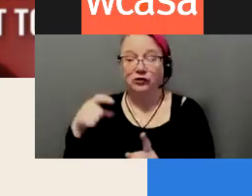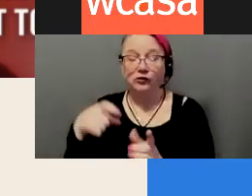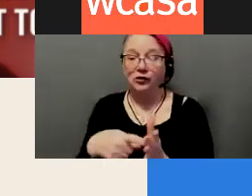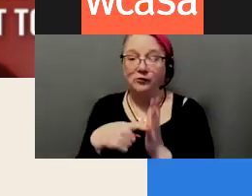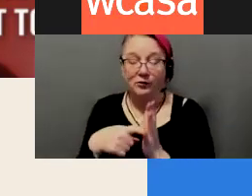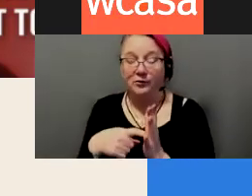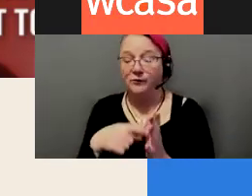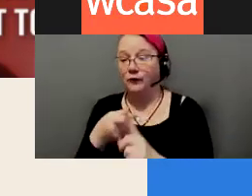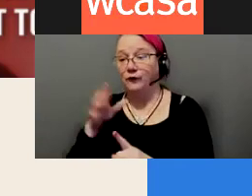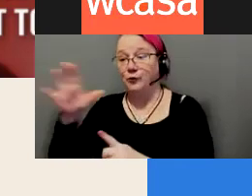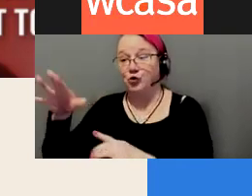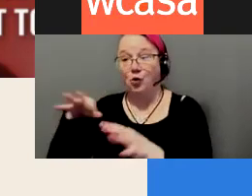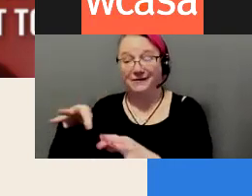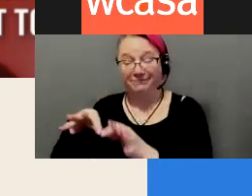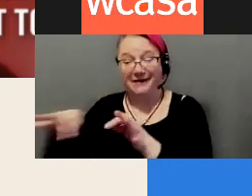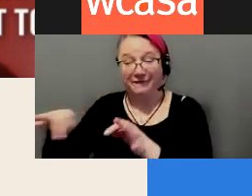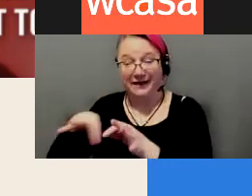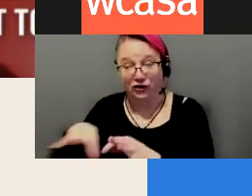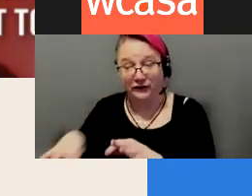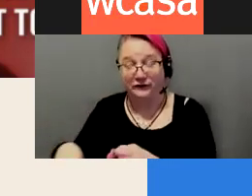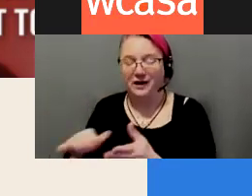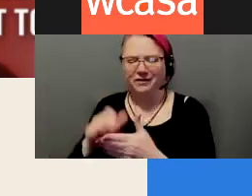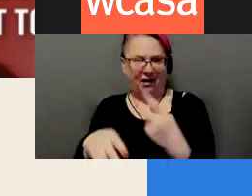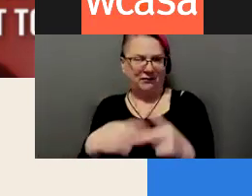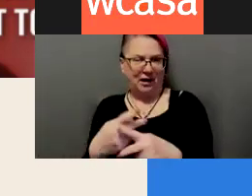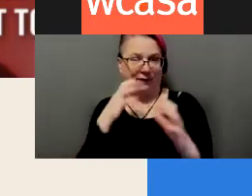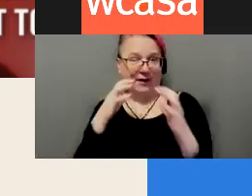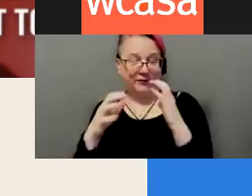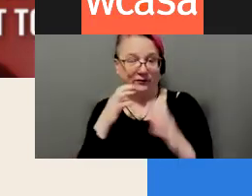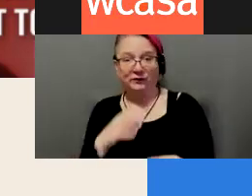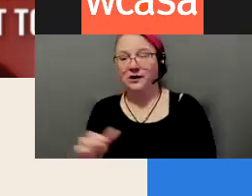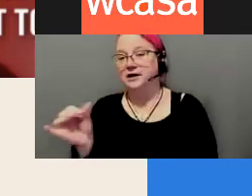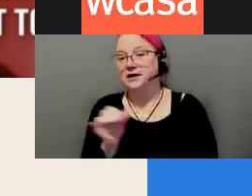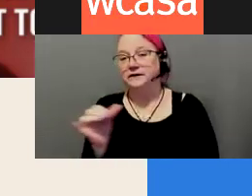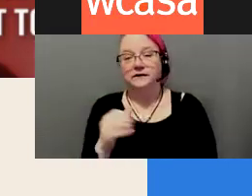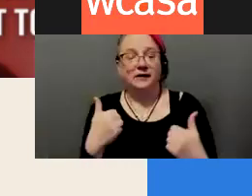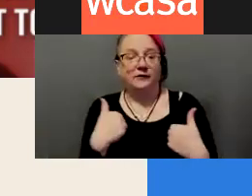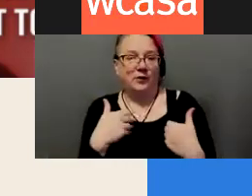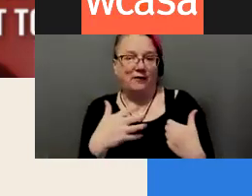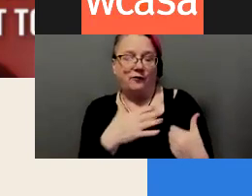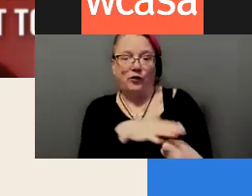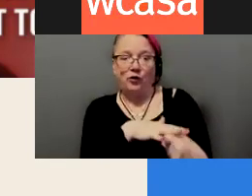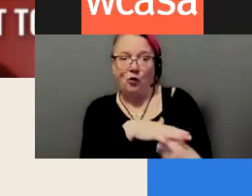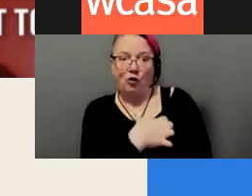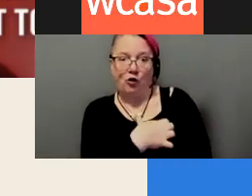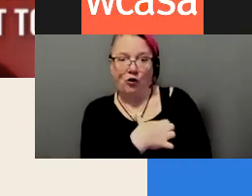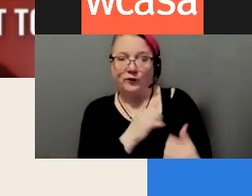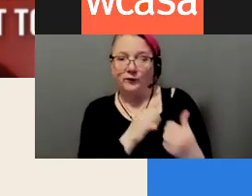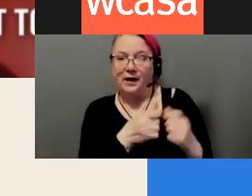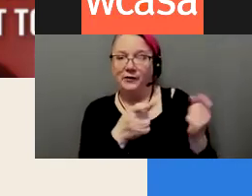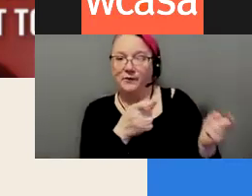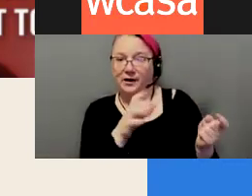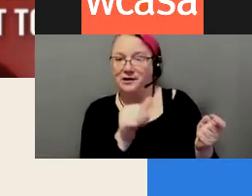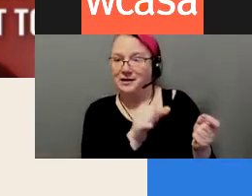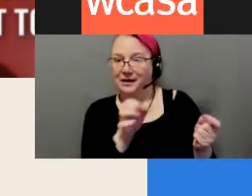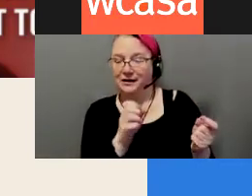your definition? That sort of conversation is the same kind that you'd have with local law enforcement about how they would handle a case like this.